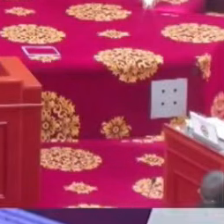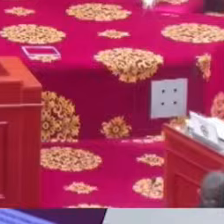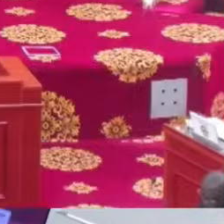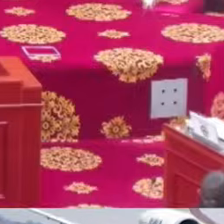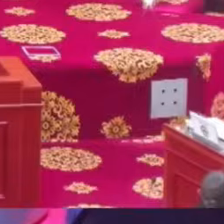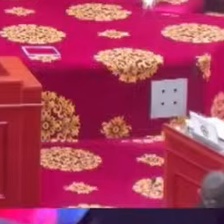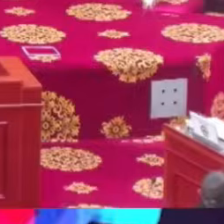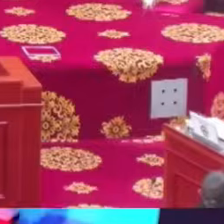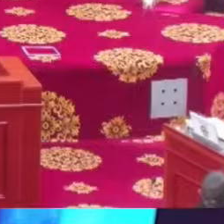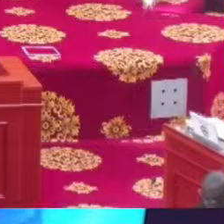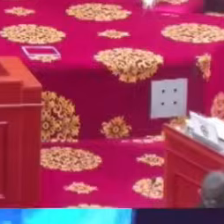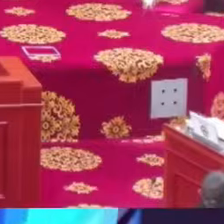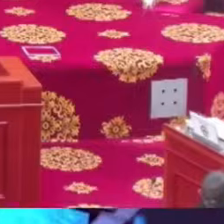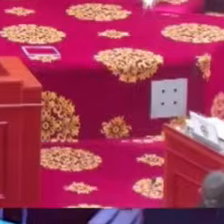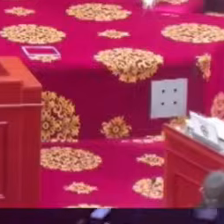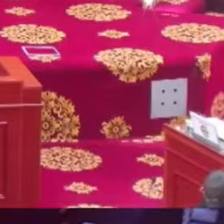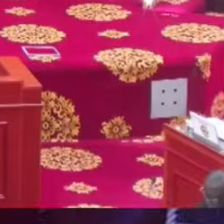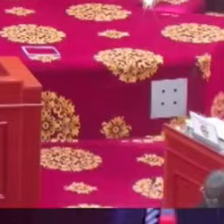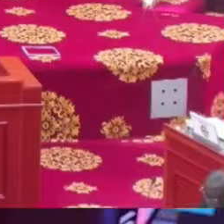Honorable members,